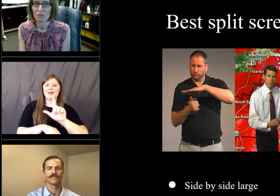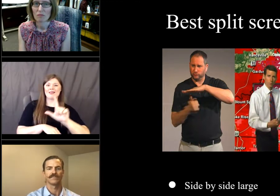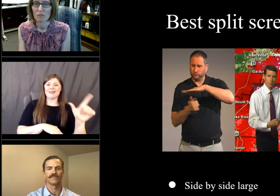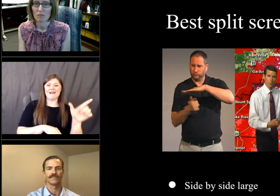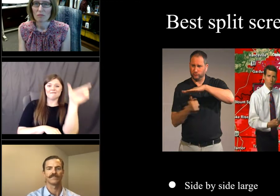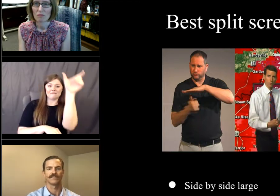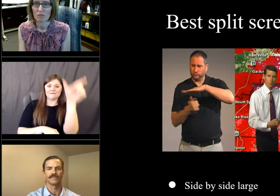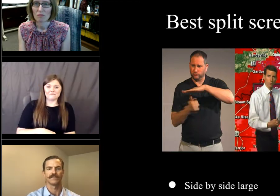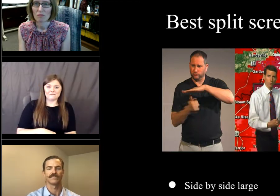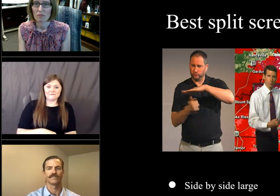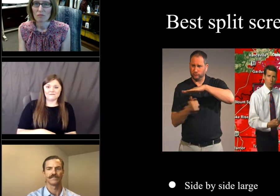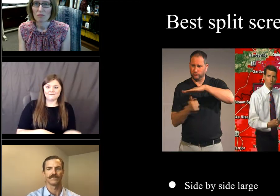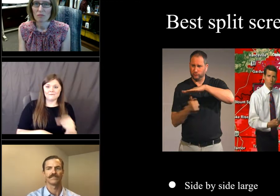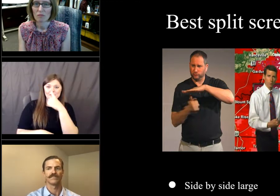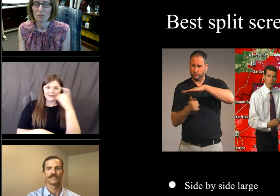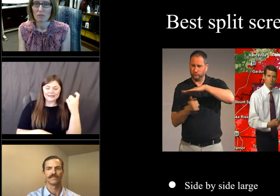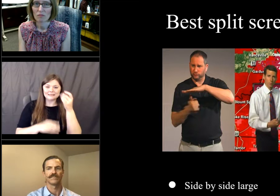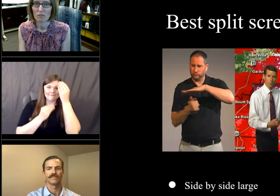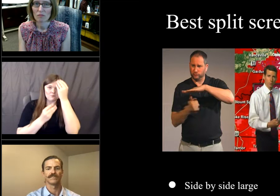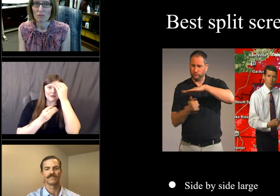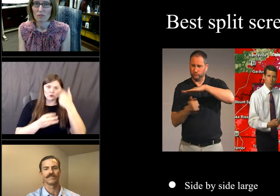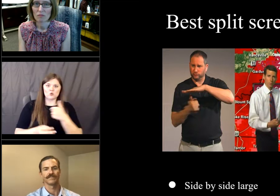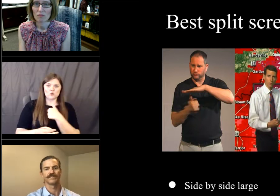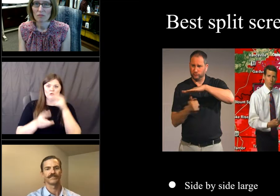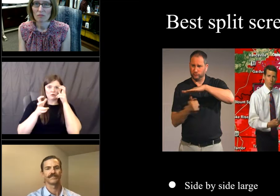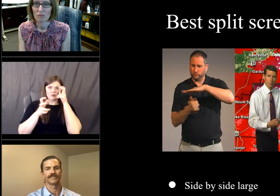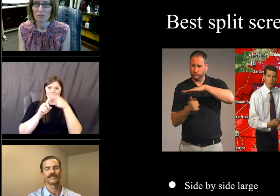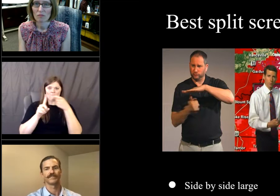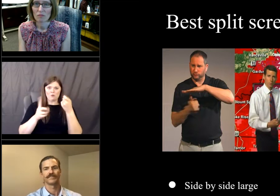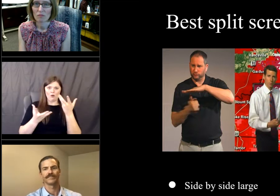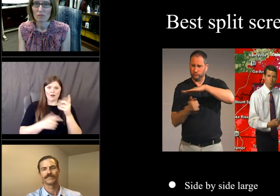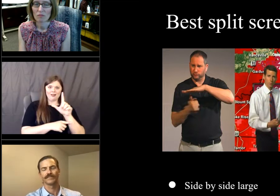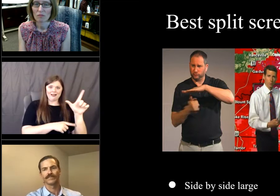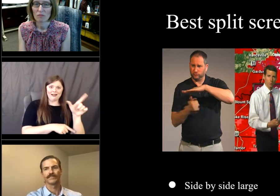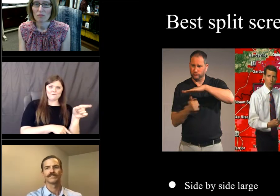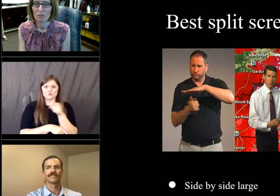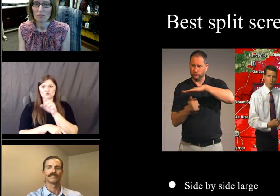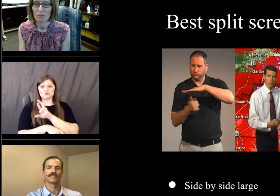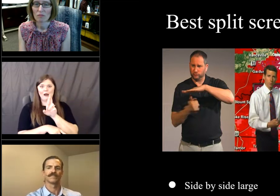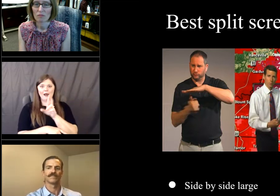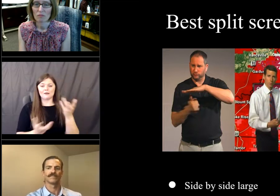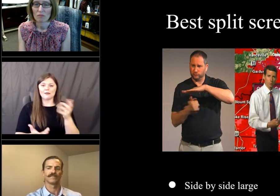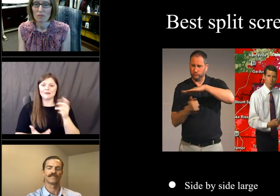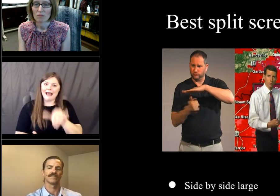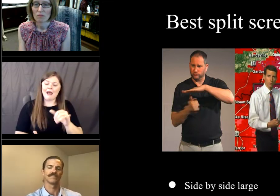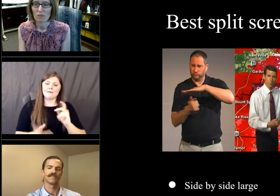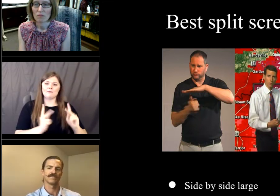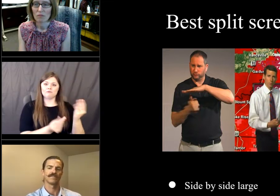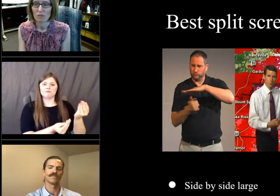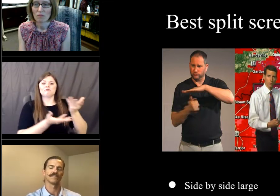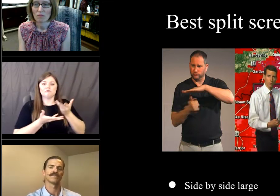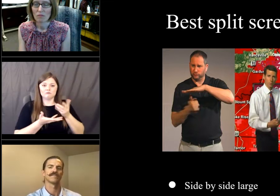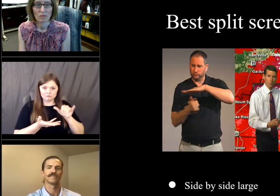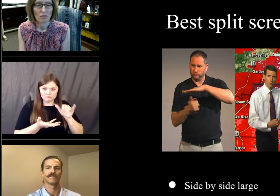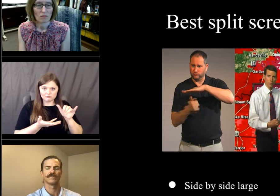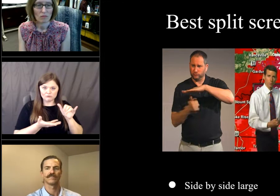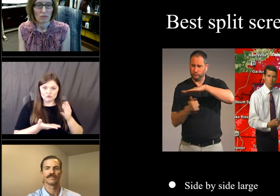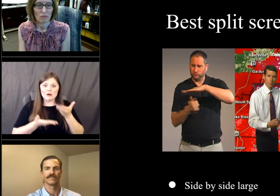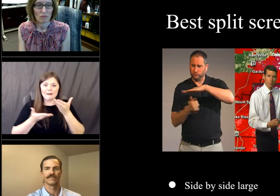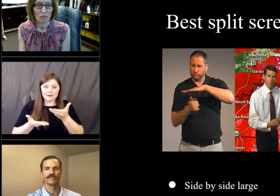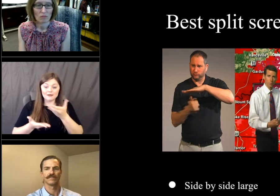Information is processed from left to right. And so that was the recommendation. And on the right, you see an image